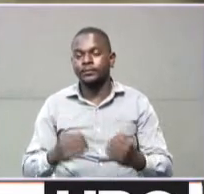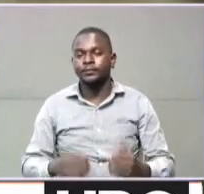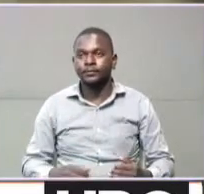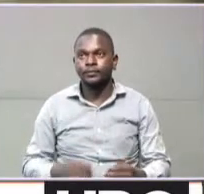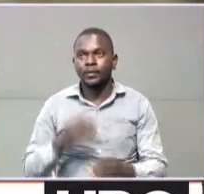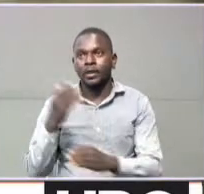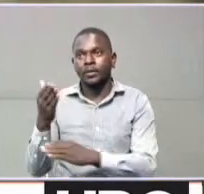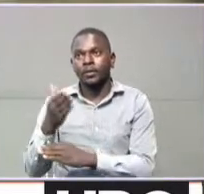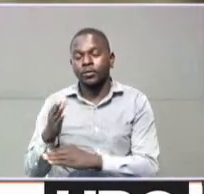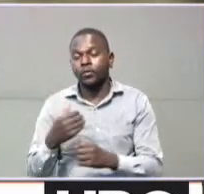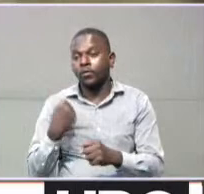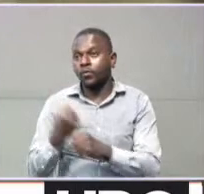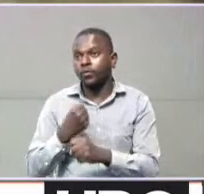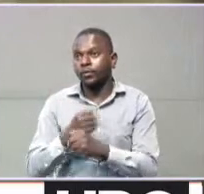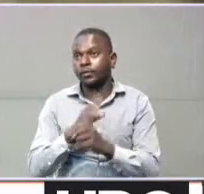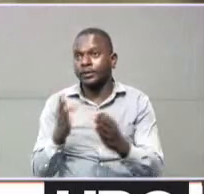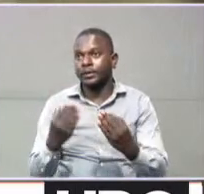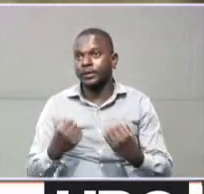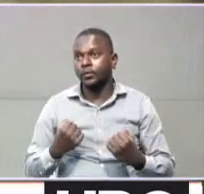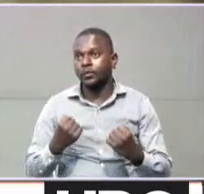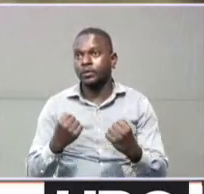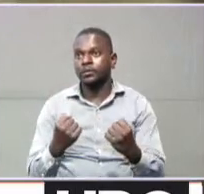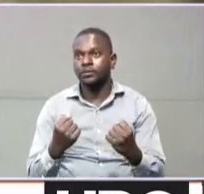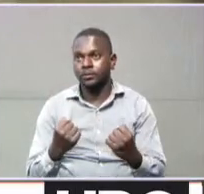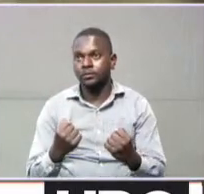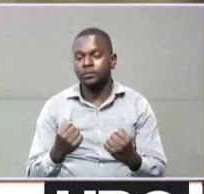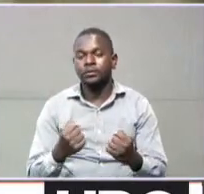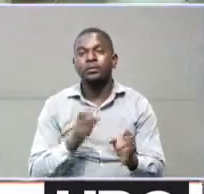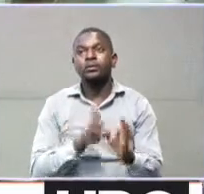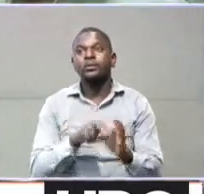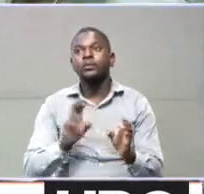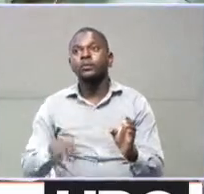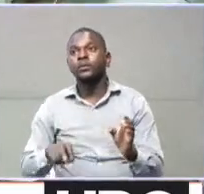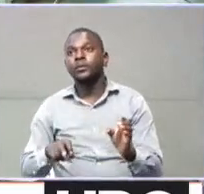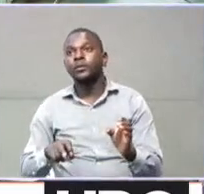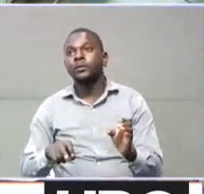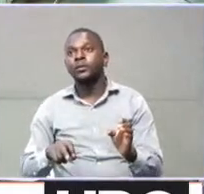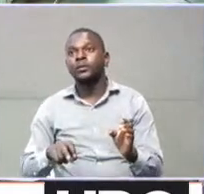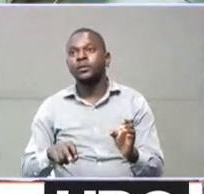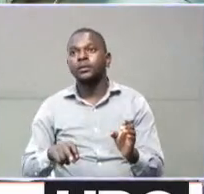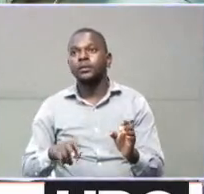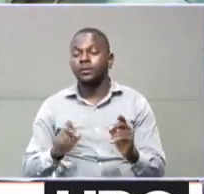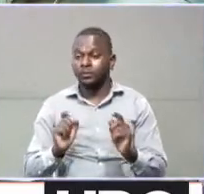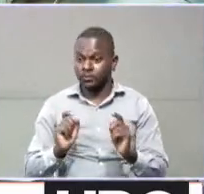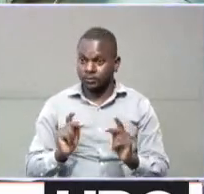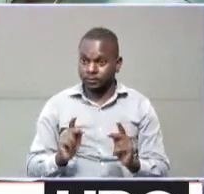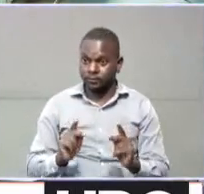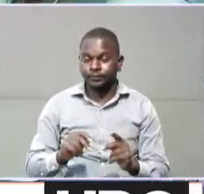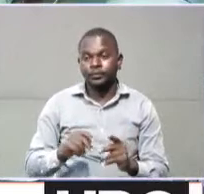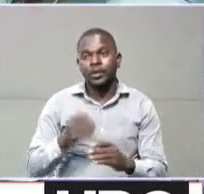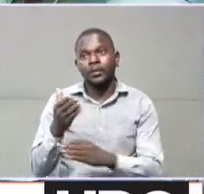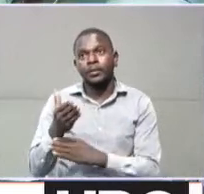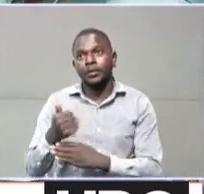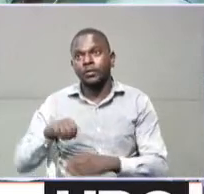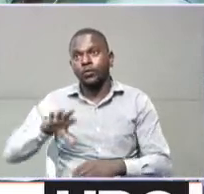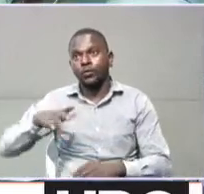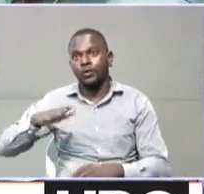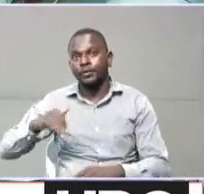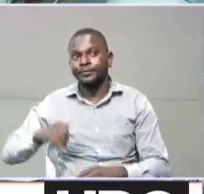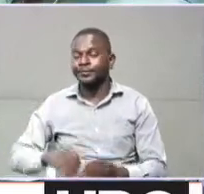minister works he has left okay minister for water